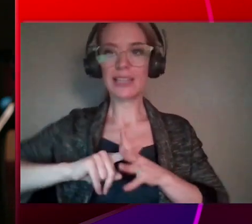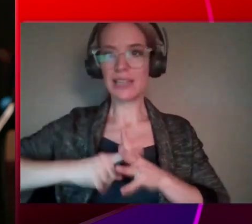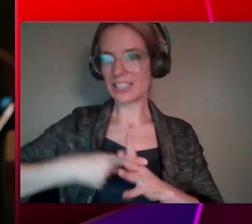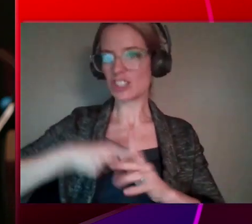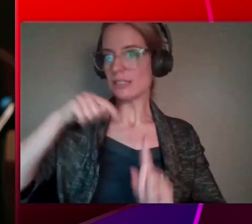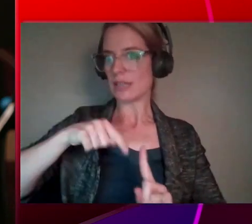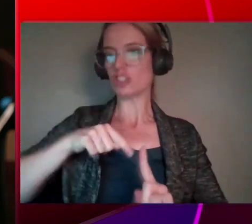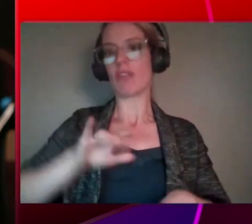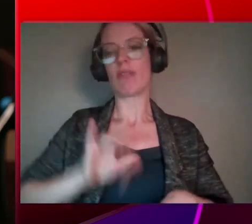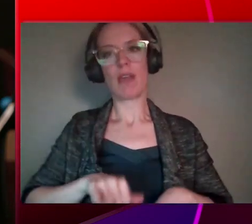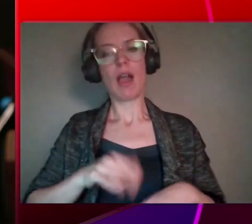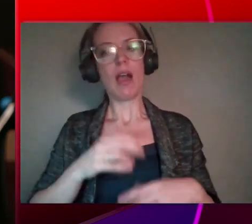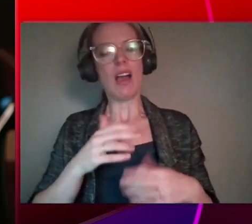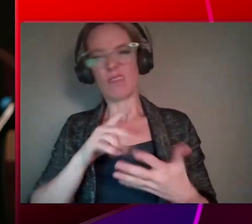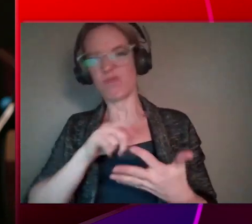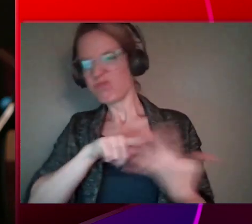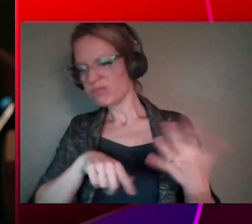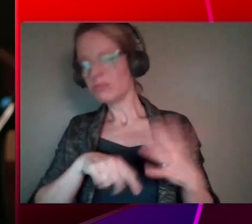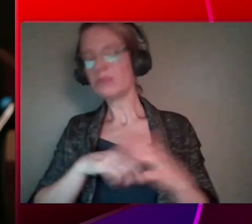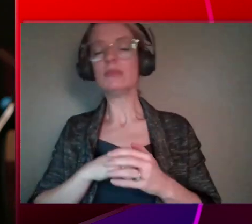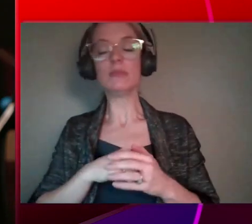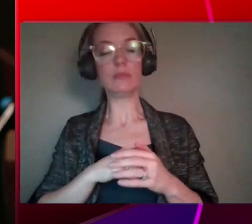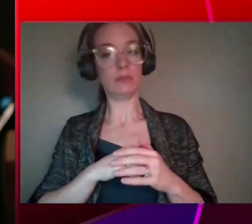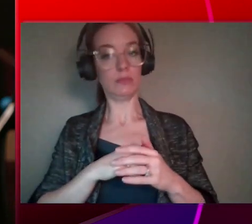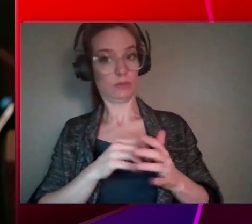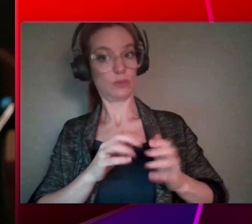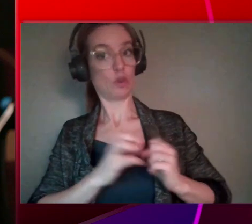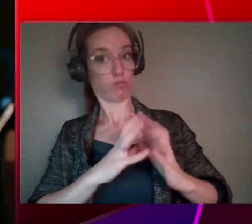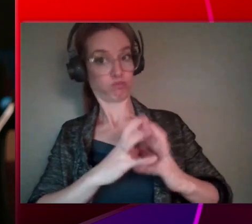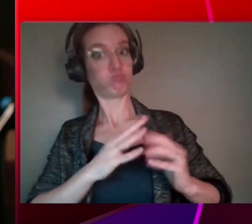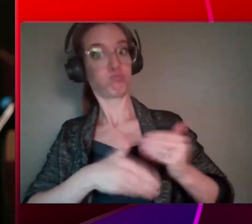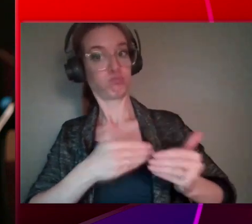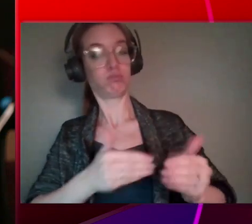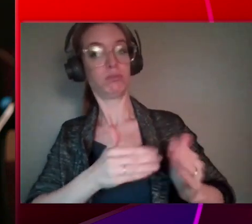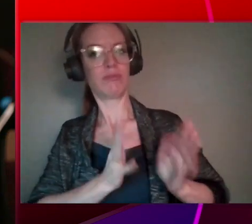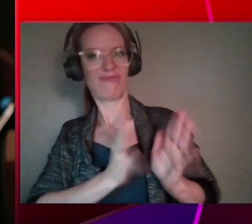nature. We let all of that happen when the function